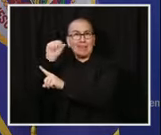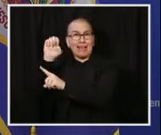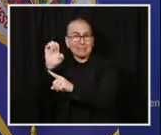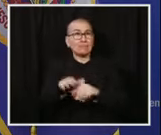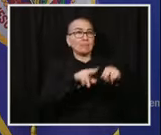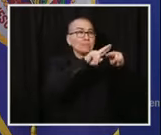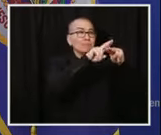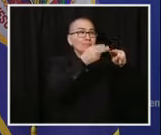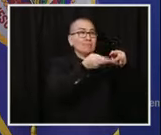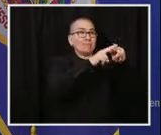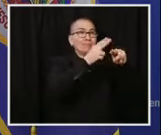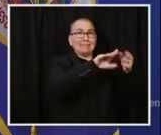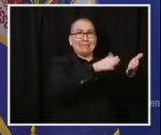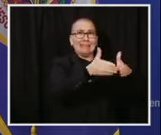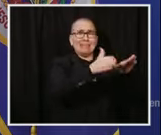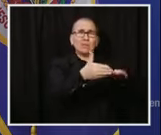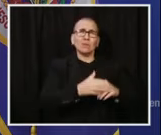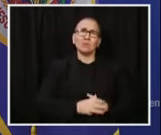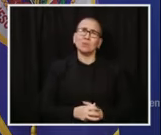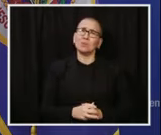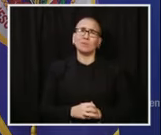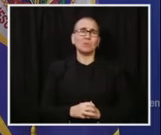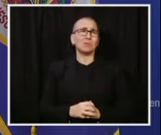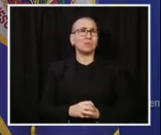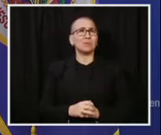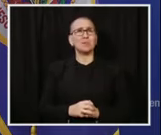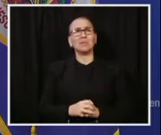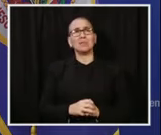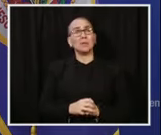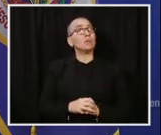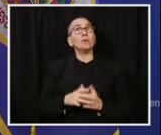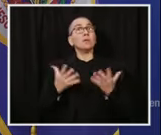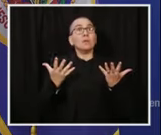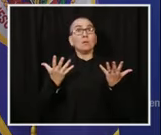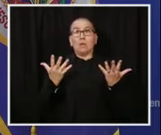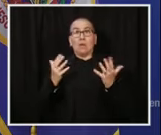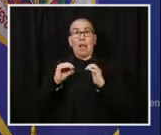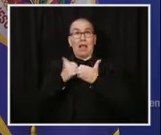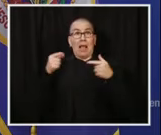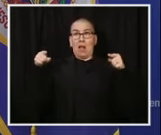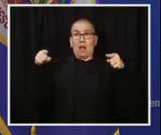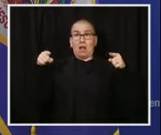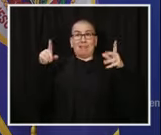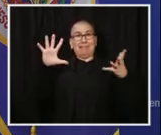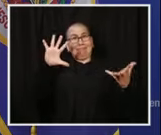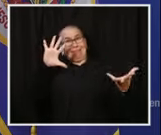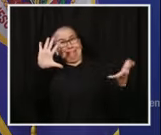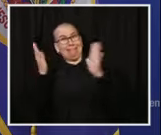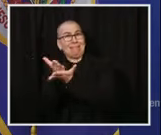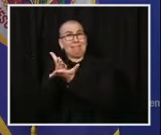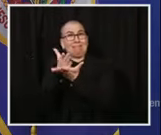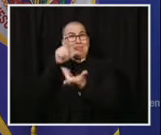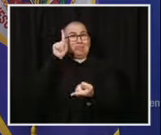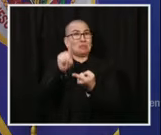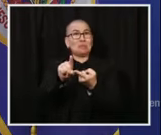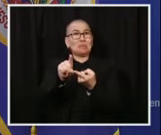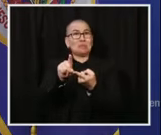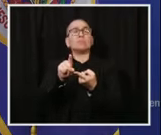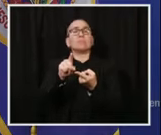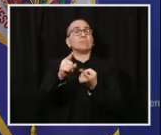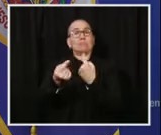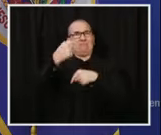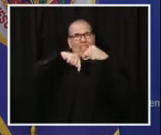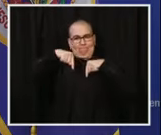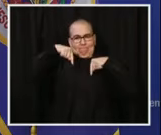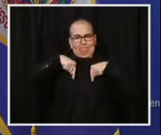As we said, one way that we change those numbers is by changing some of our behaviors. And unfortunately, both